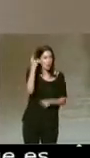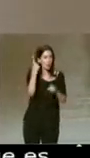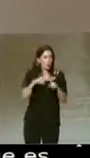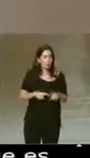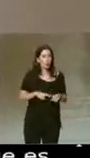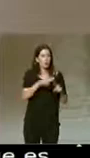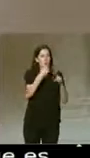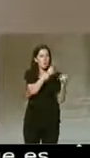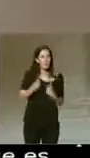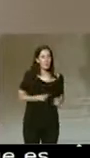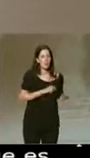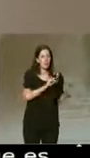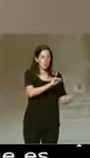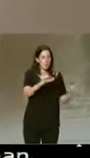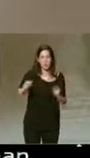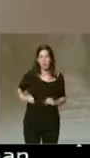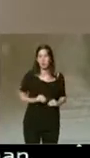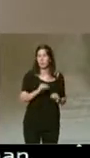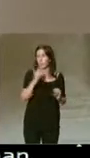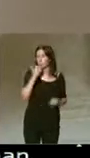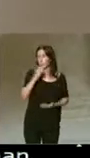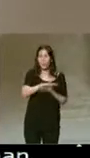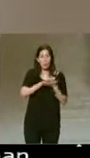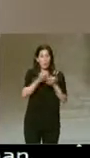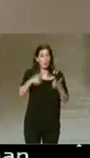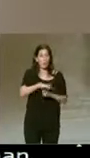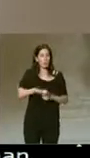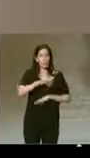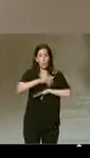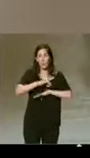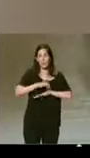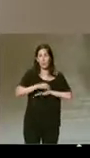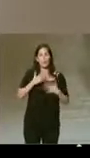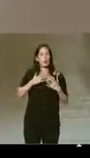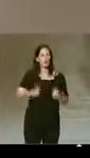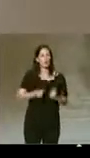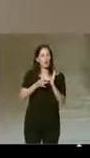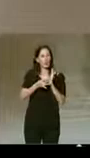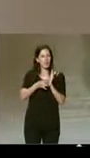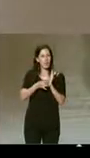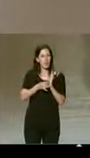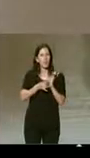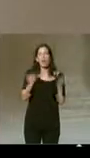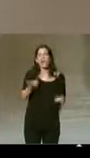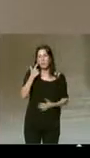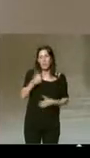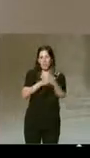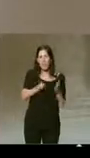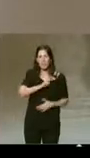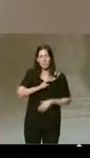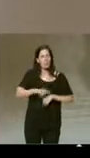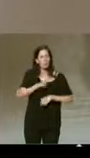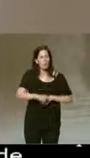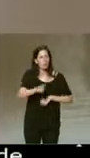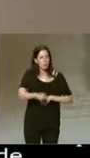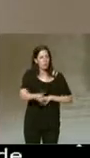calling something quality, which is not what I would understand as quality. For instance, quality in health. If